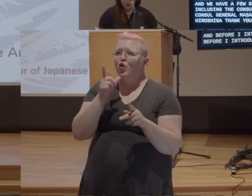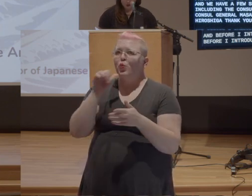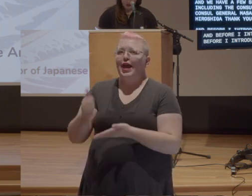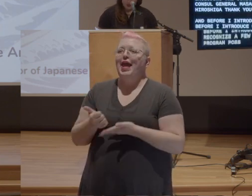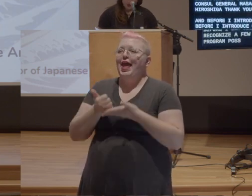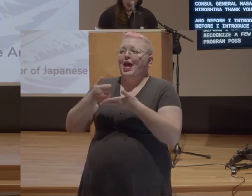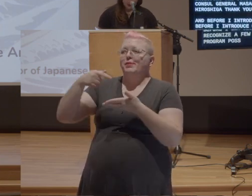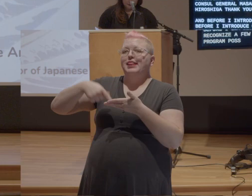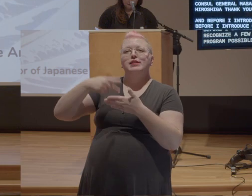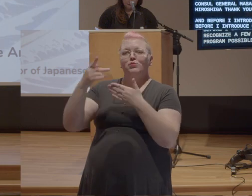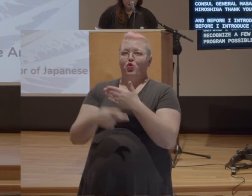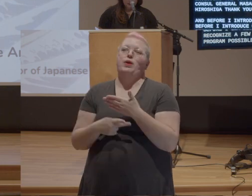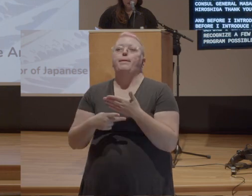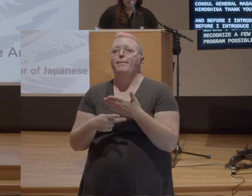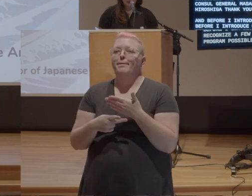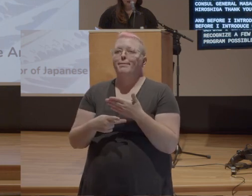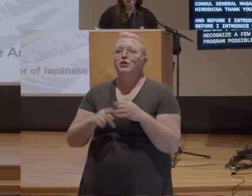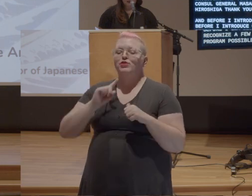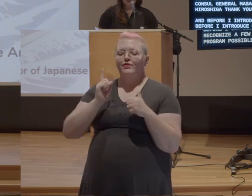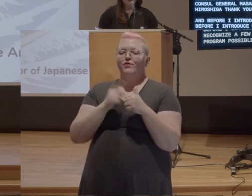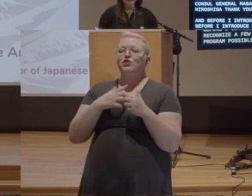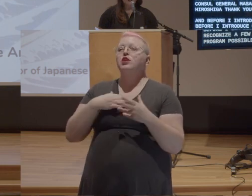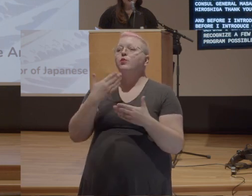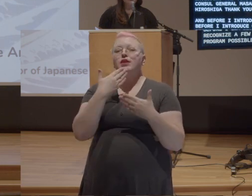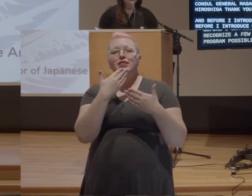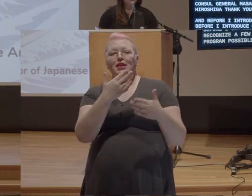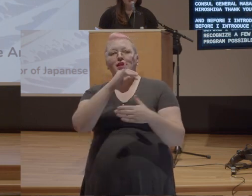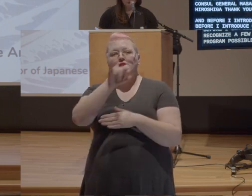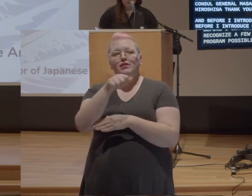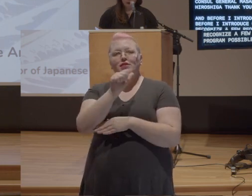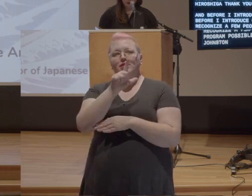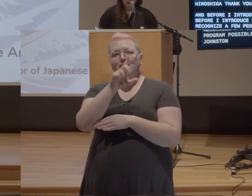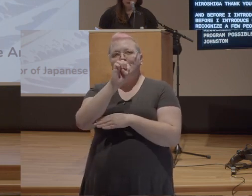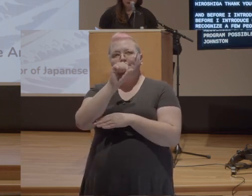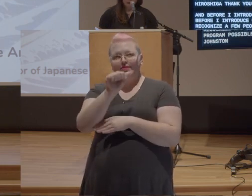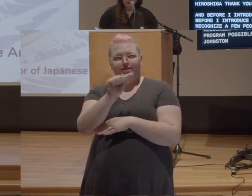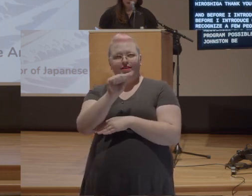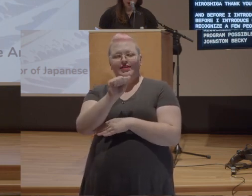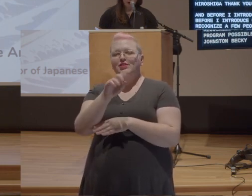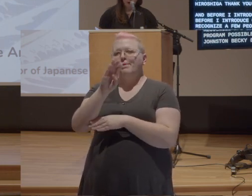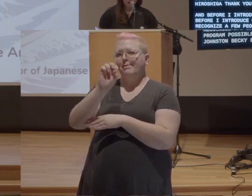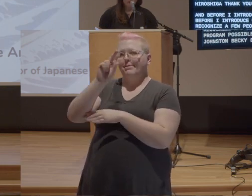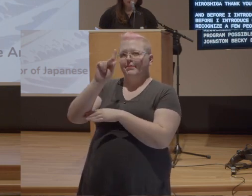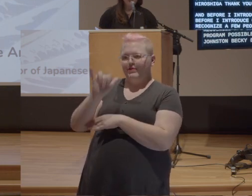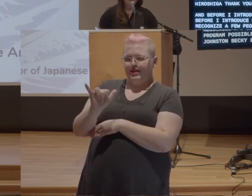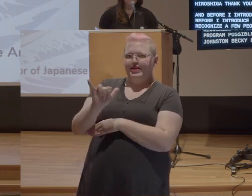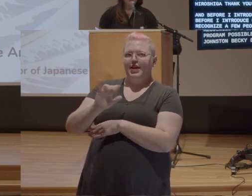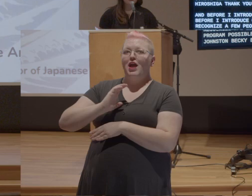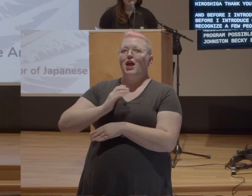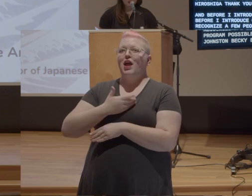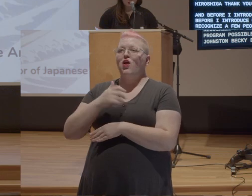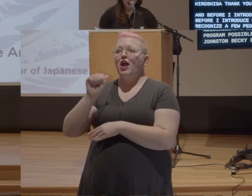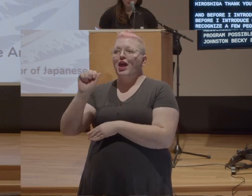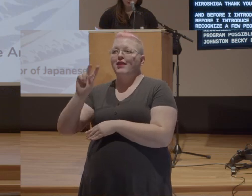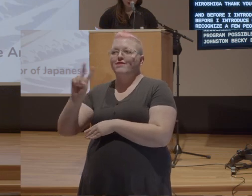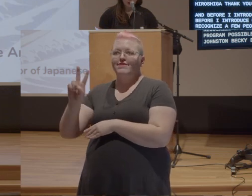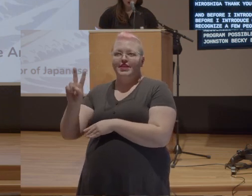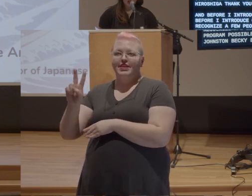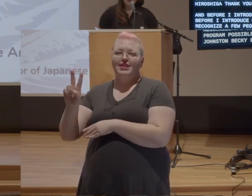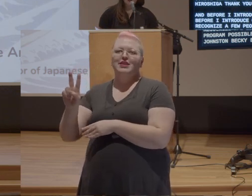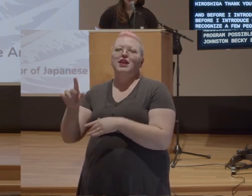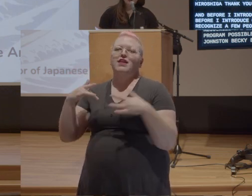possible. First, I would like to thank Jaleesa Johnston, Becky Emmert, our AV and events